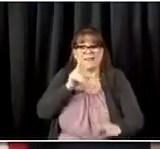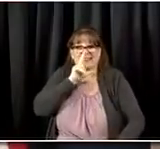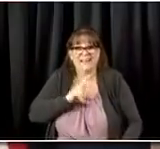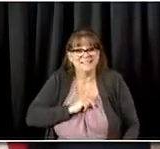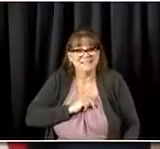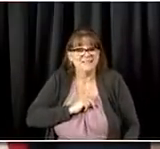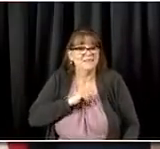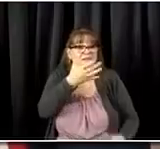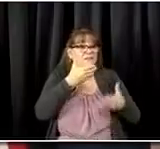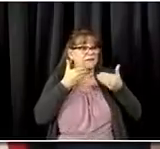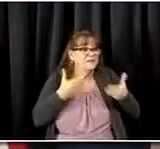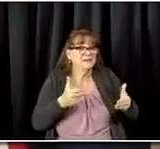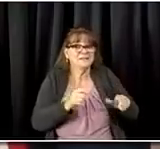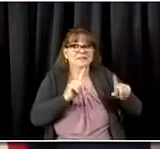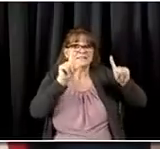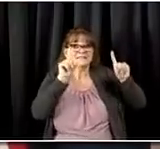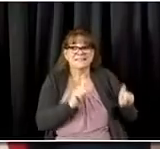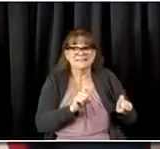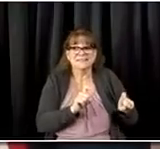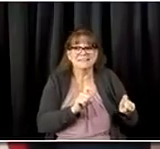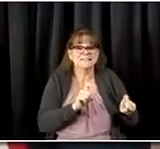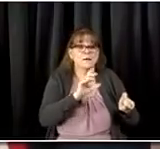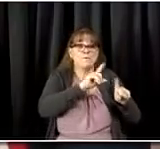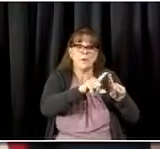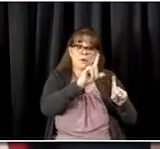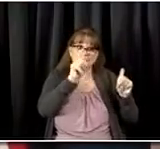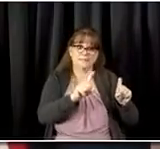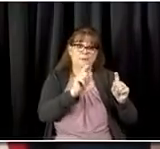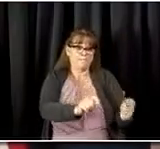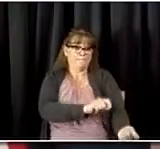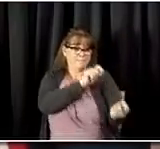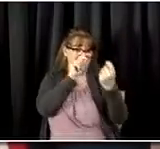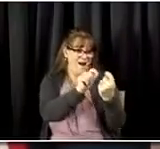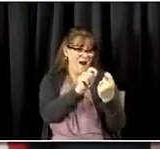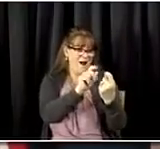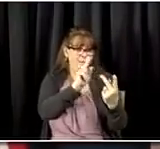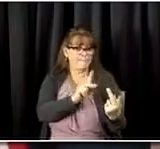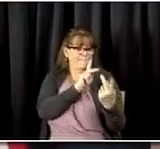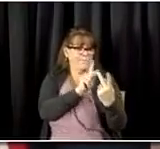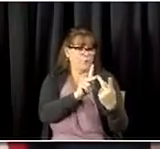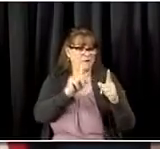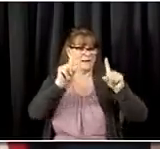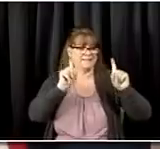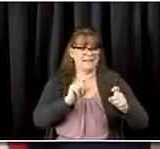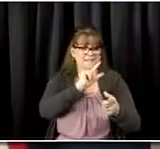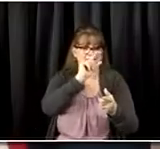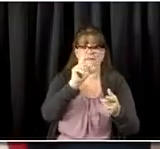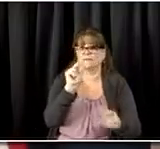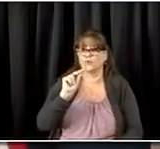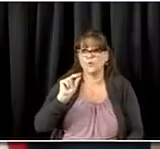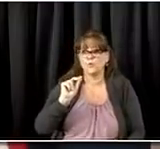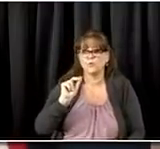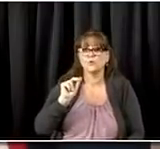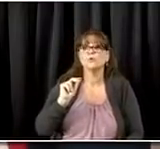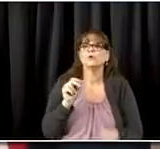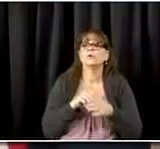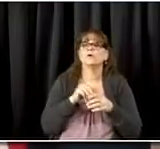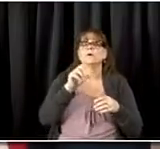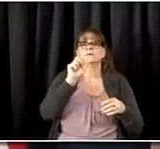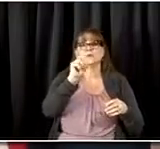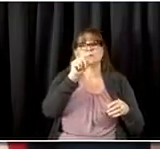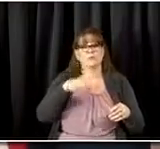perfect. None of those are as safe as simply having Thanksgiving with your household. But if you absolutely have to do this and